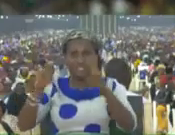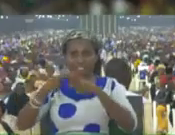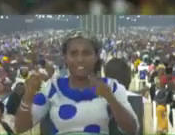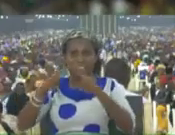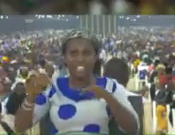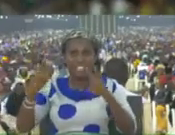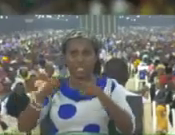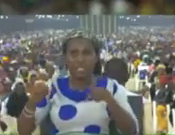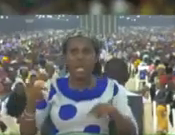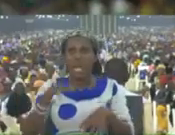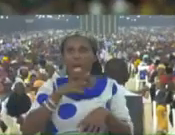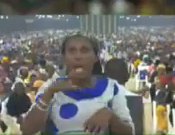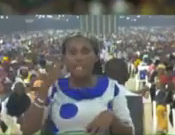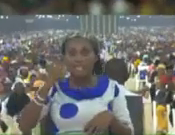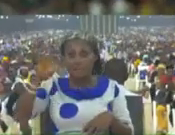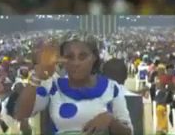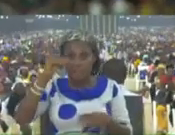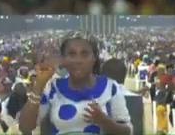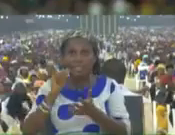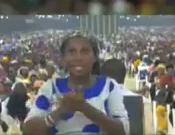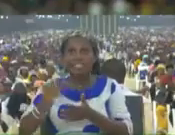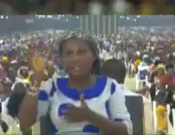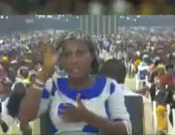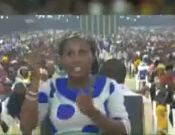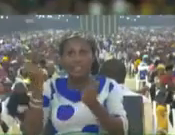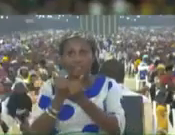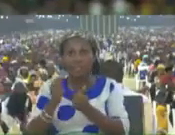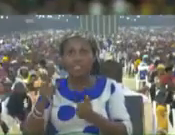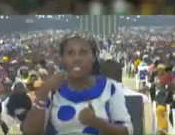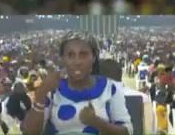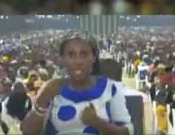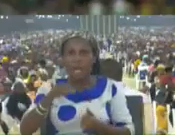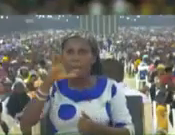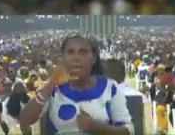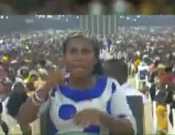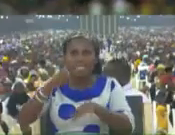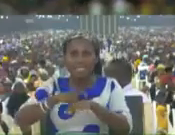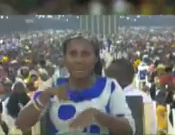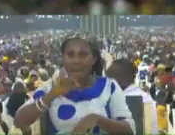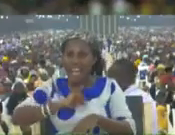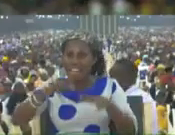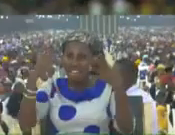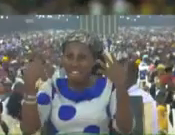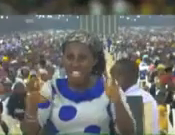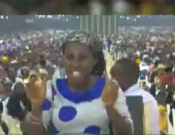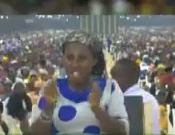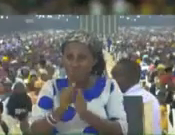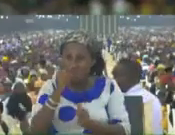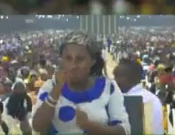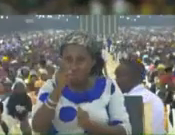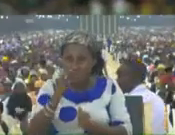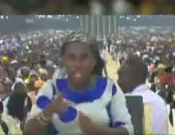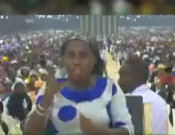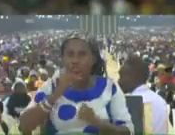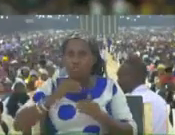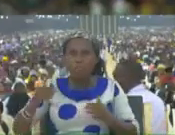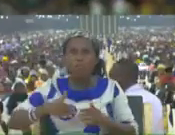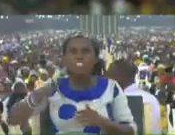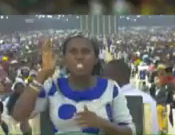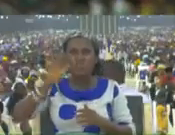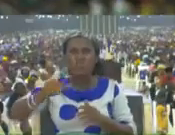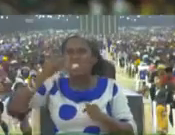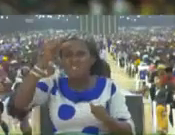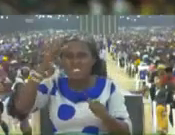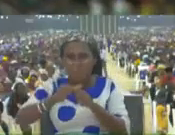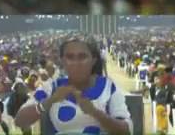And the man the father fought said to the father, by the time I finish with you, nobody will even remember you ever came to